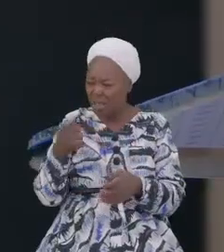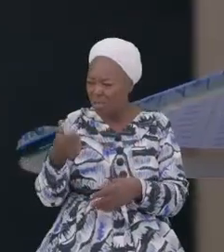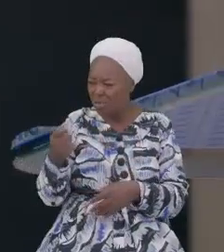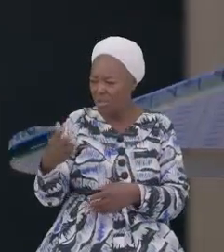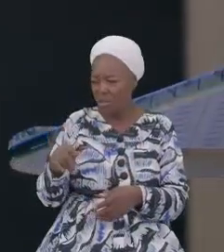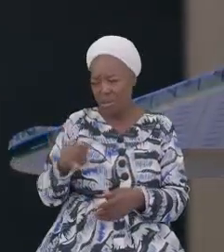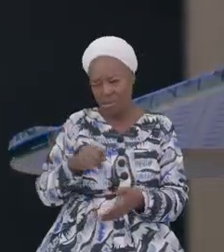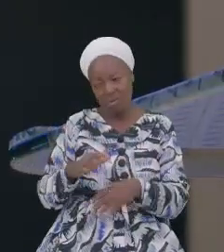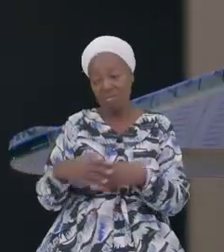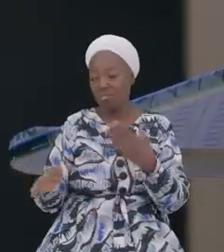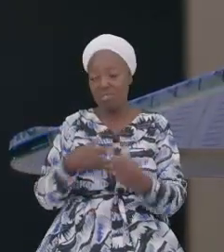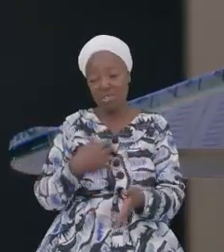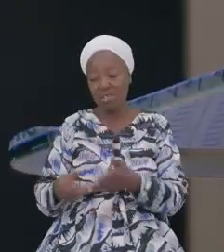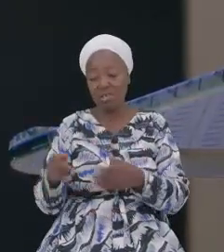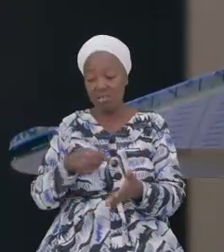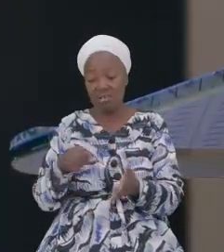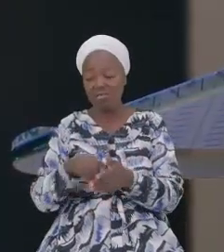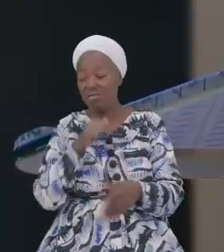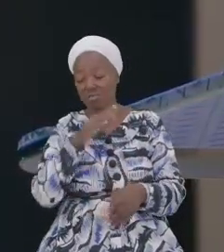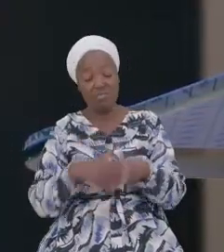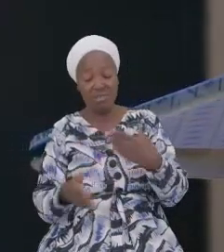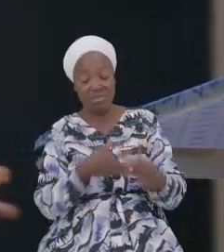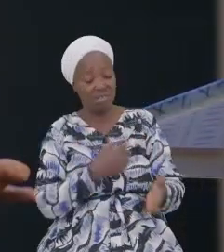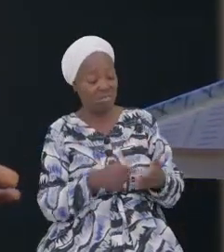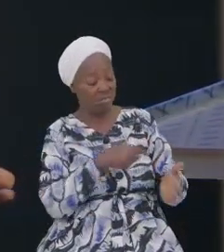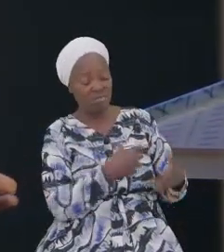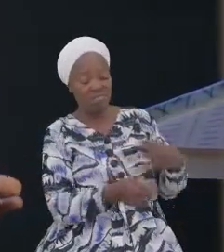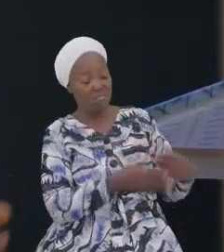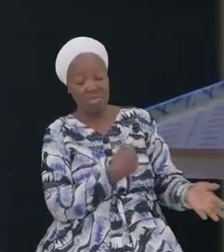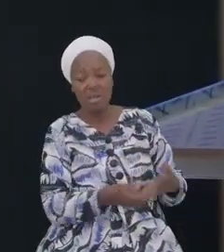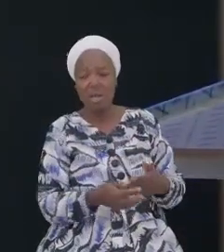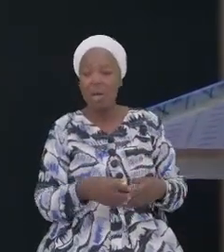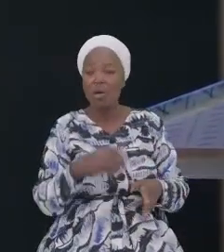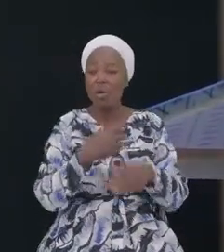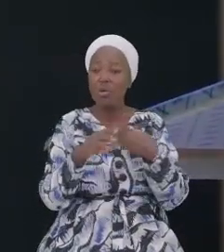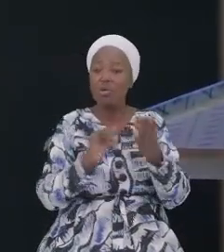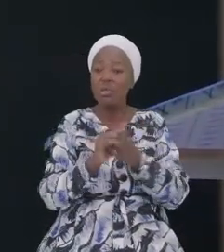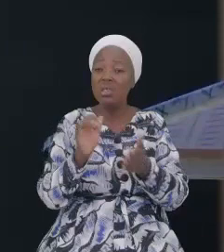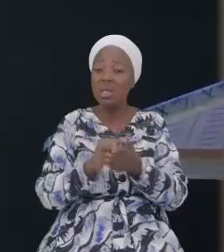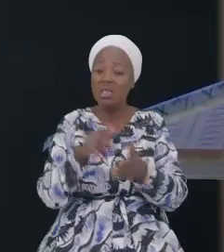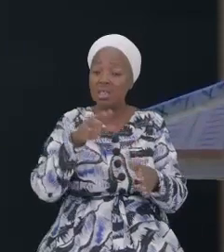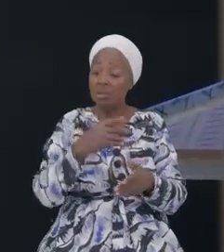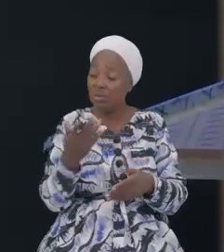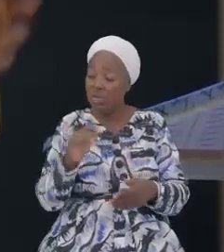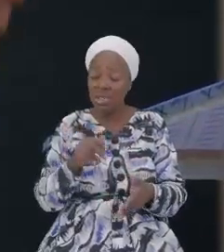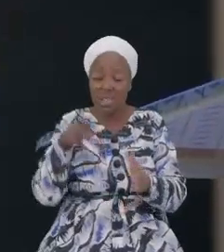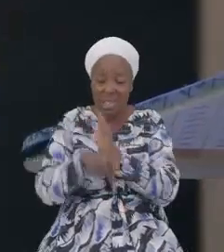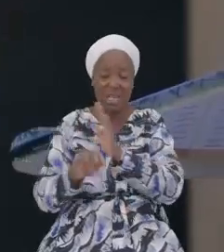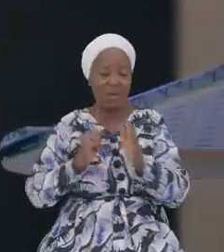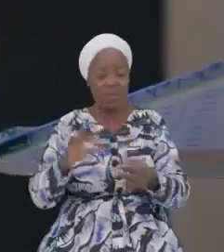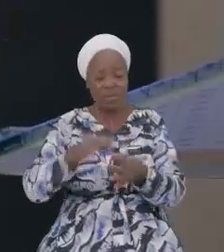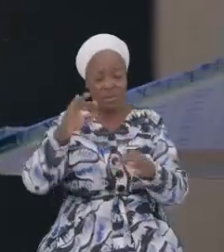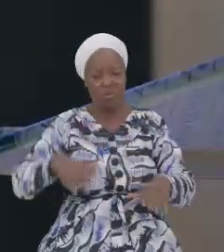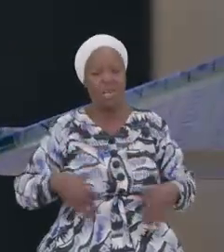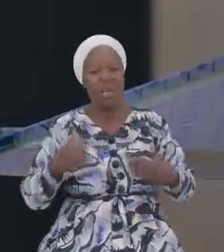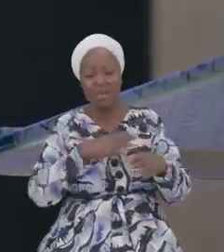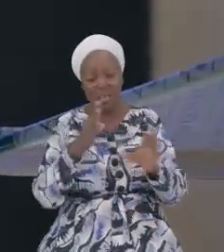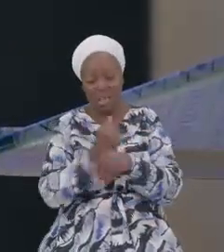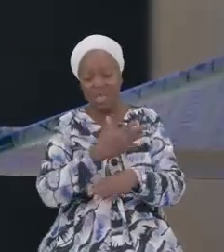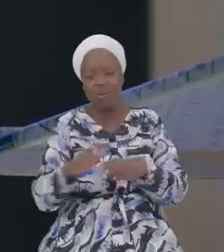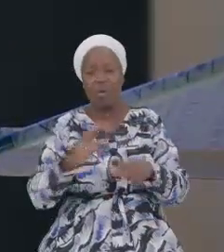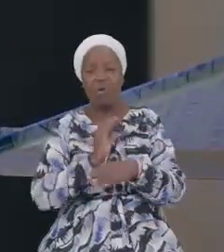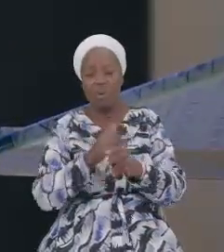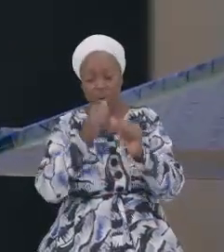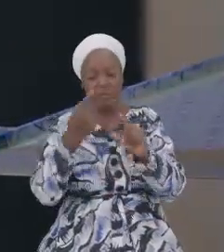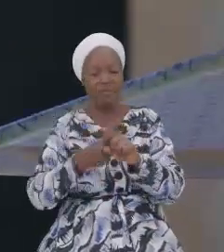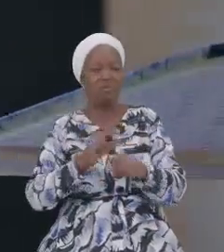doesn't matter, that's what kills our spiritual lives. And that's what takes the blessings away from us. That's why he's saying, look